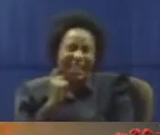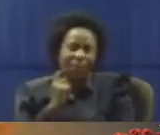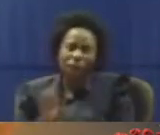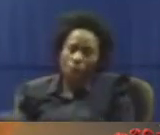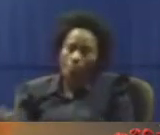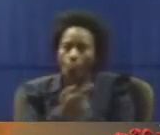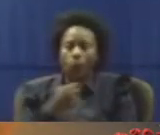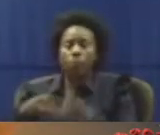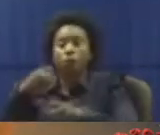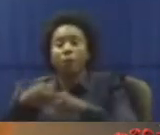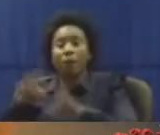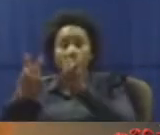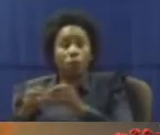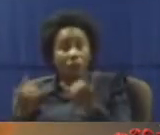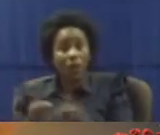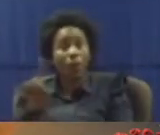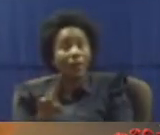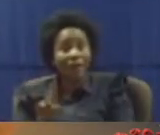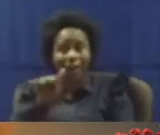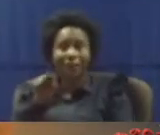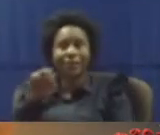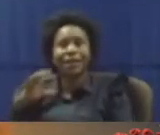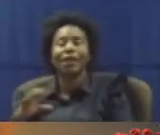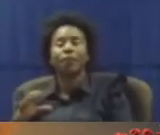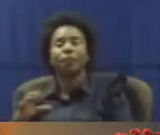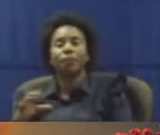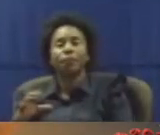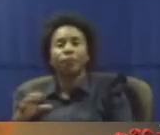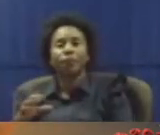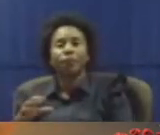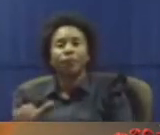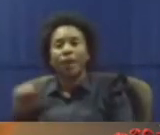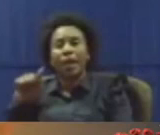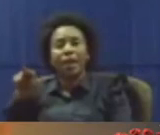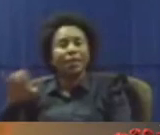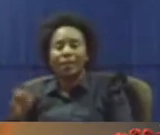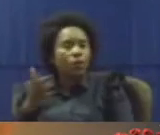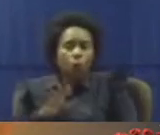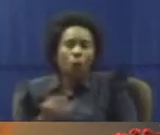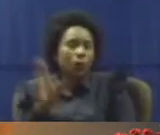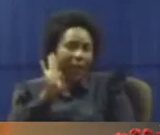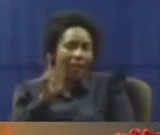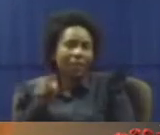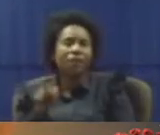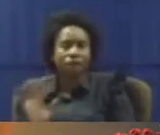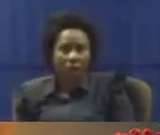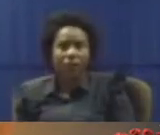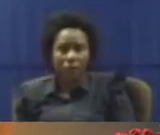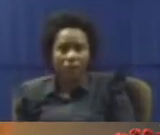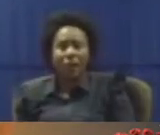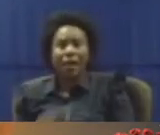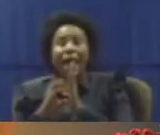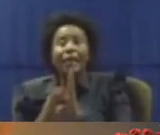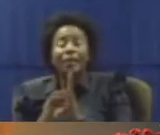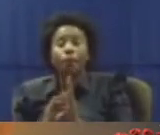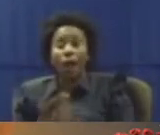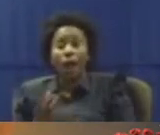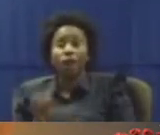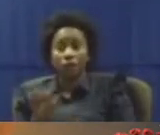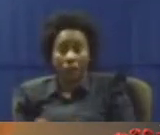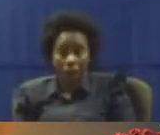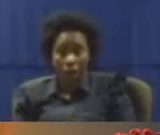Eskom's problems today is the ANC. But the ANC doesn't want to hear this truth. The latest example of that is